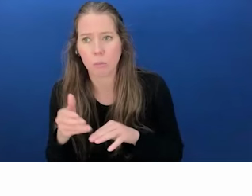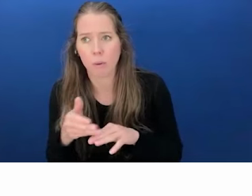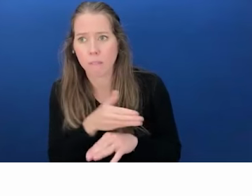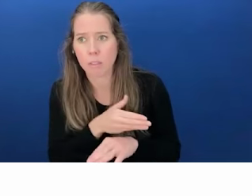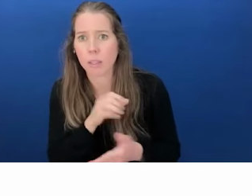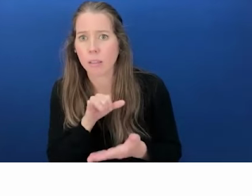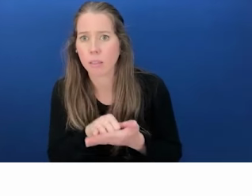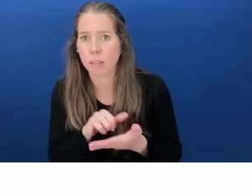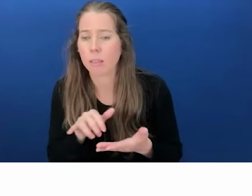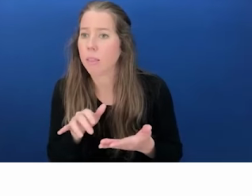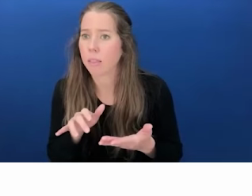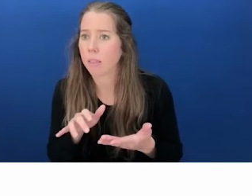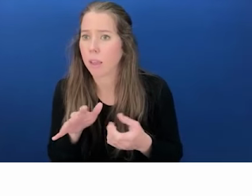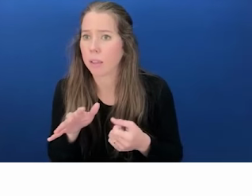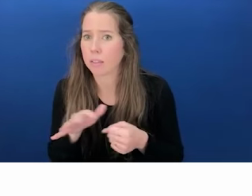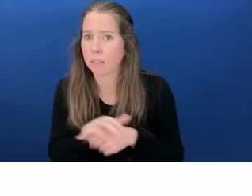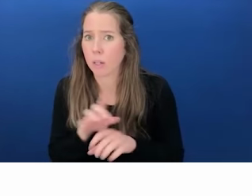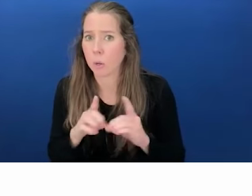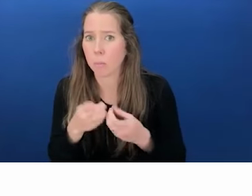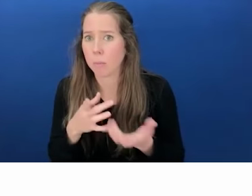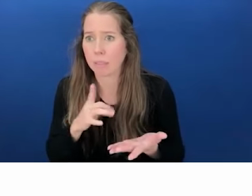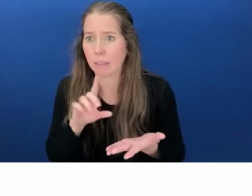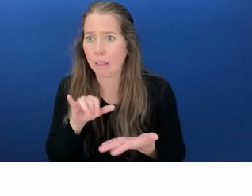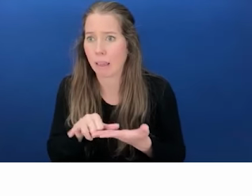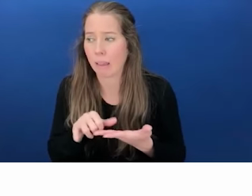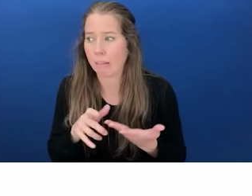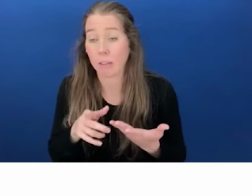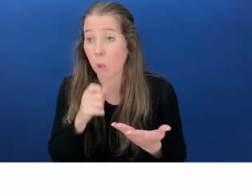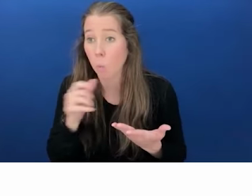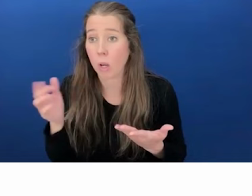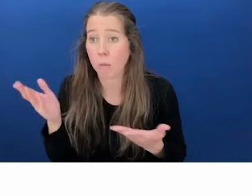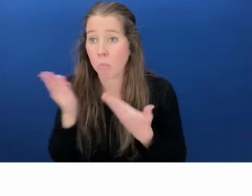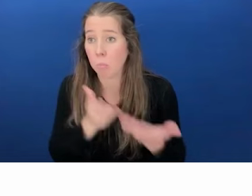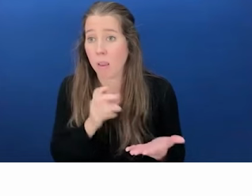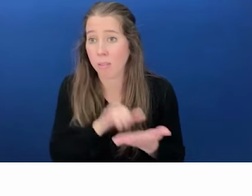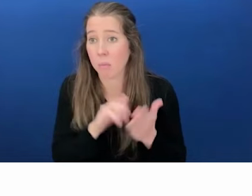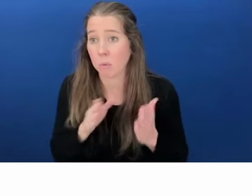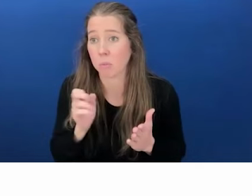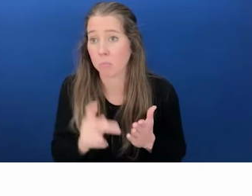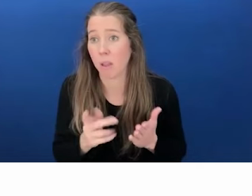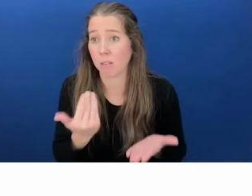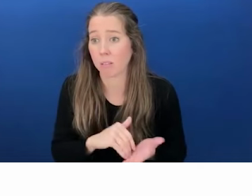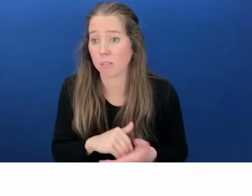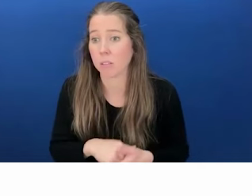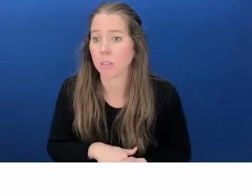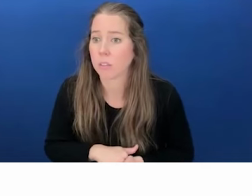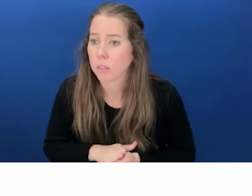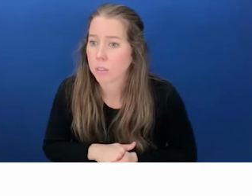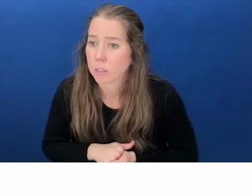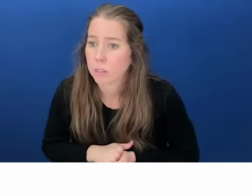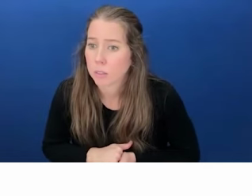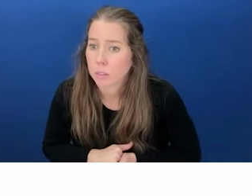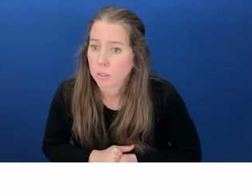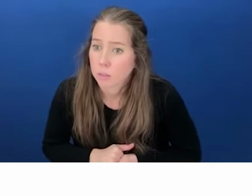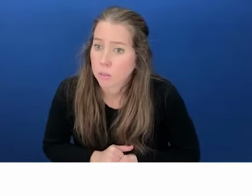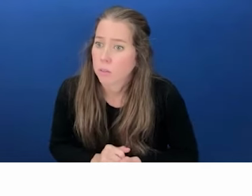that entire department did not like. Before Yeah, that. previously. They wanted to bring him back. Why does that happen? Yeah, well,